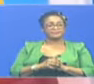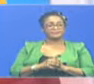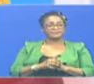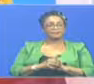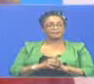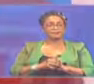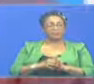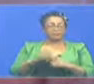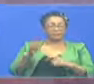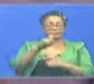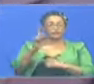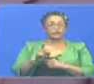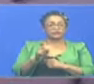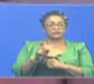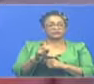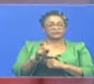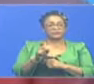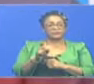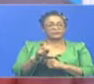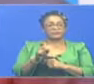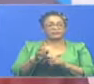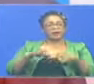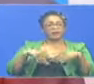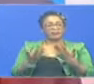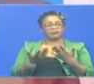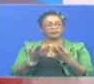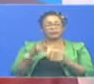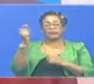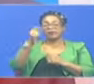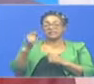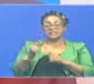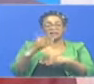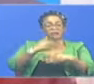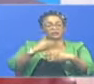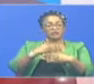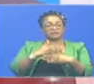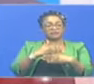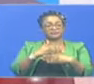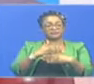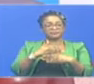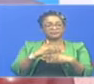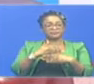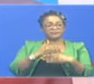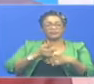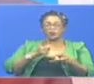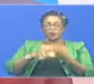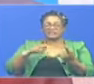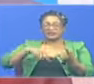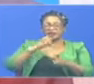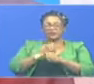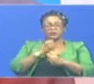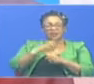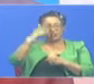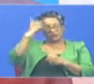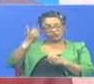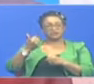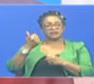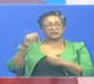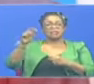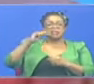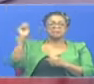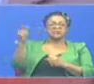Statement is with regards to the Tanzania border. What are we really doing? Because we're even seeing the president is